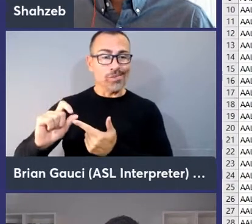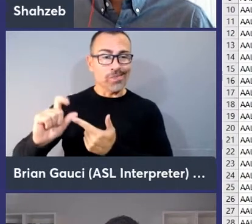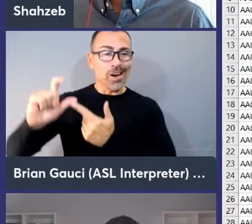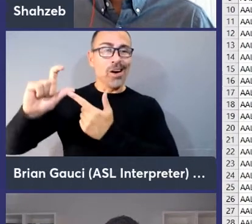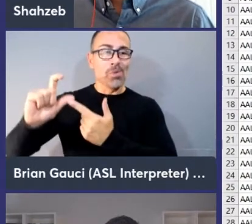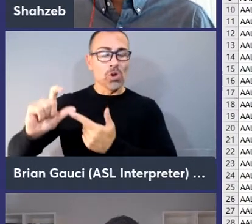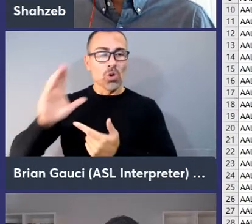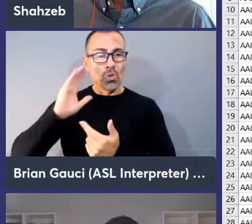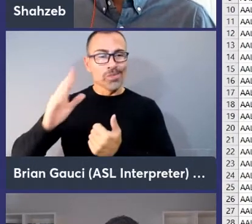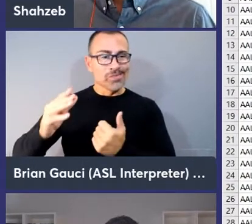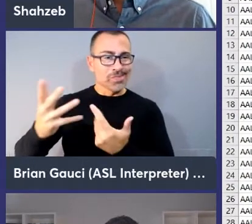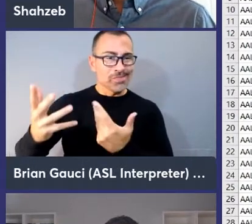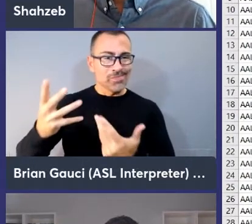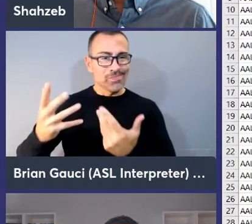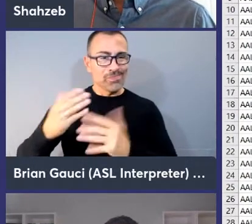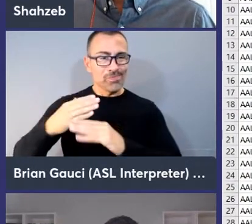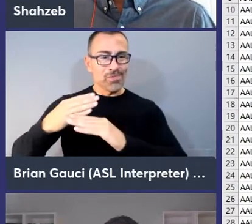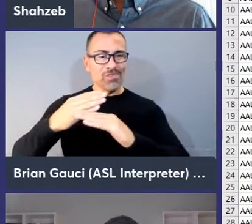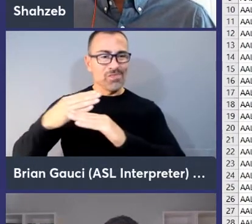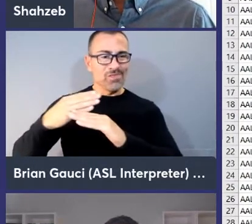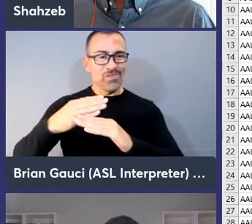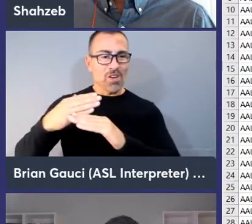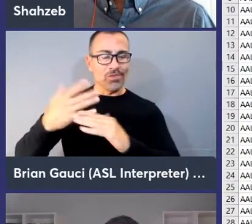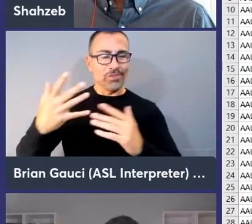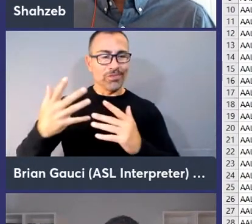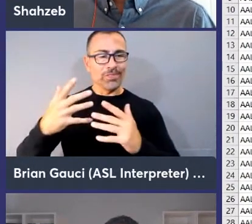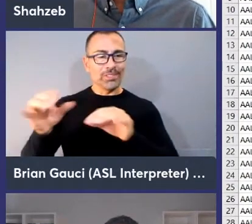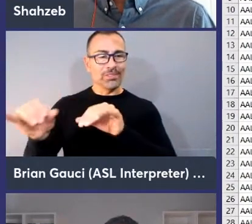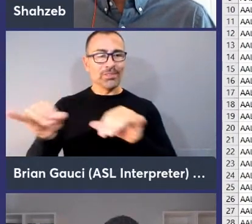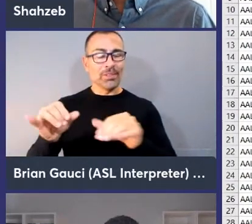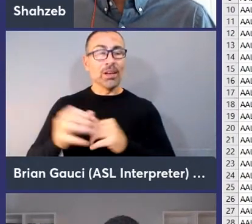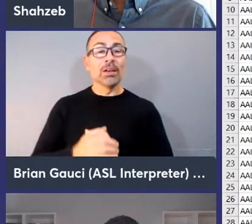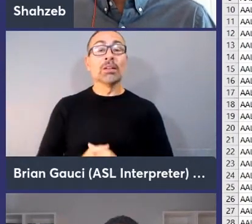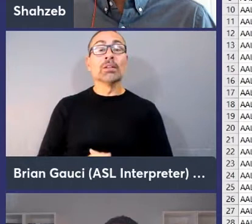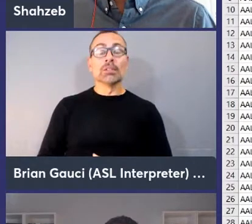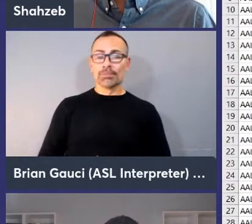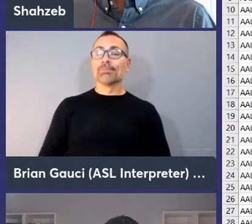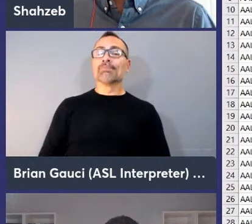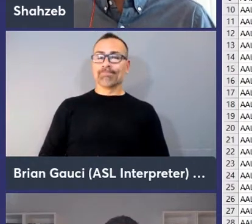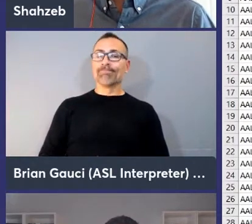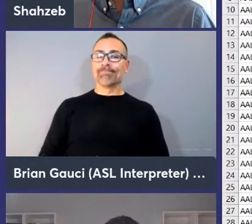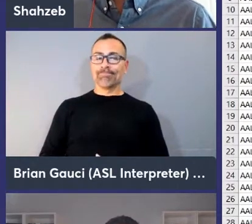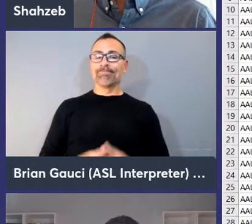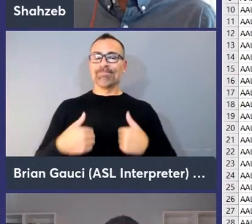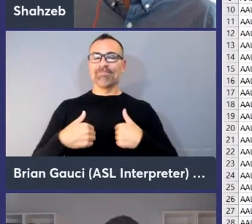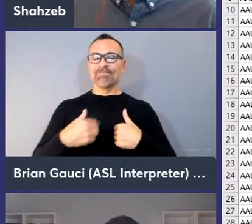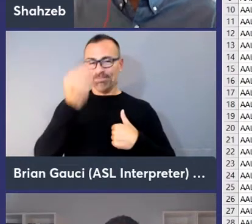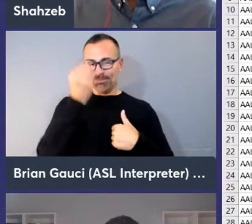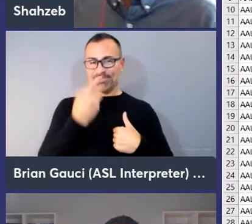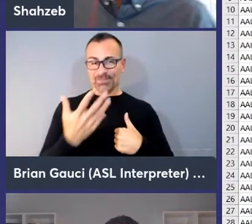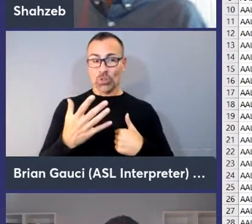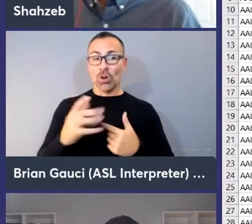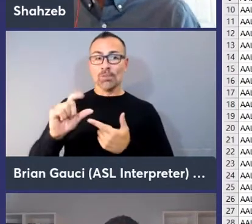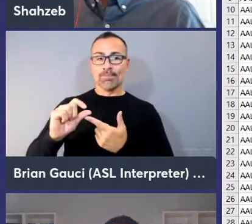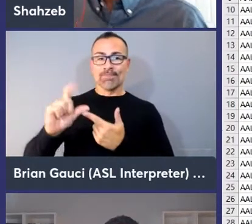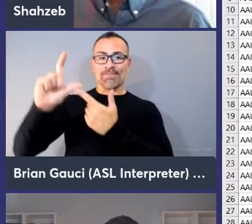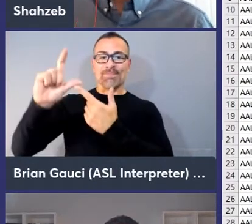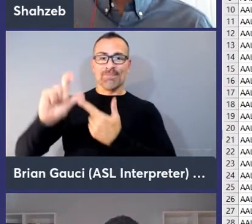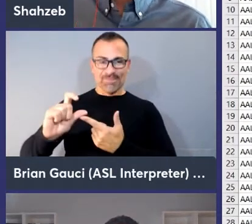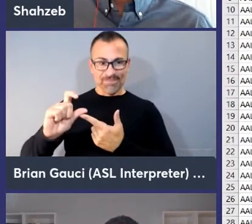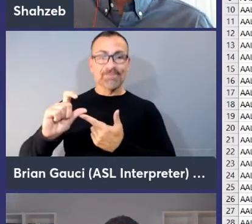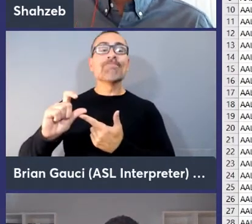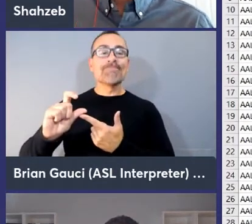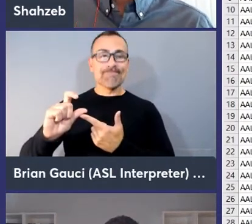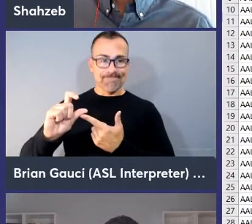camel casing, I suppose? So it is case sensitive Okay, because DynamoDB supports